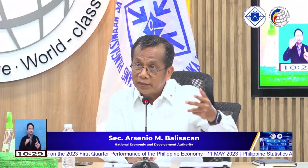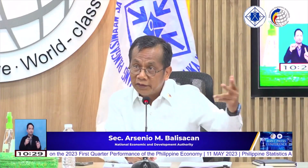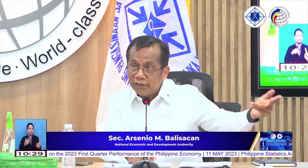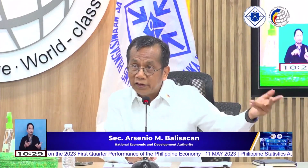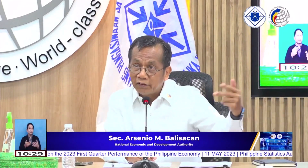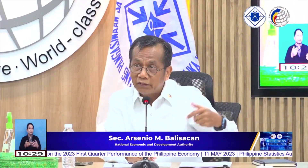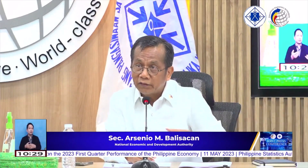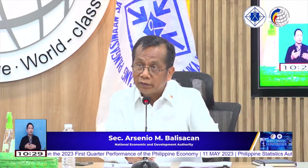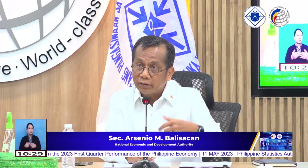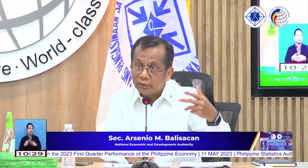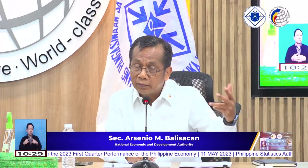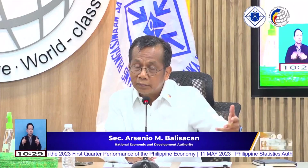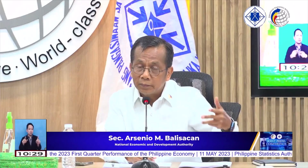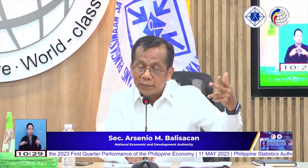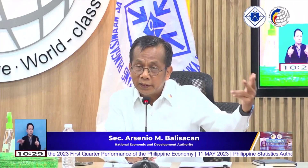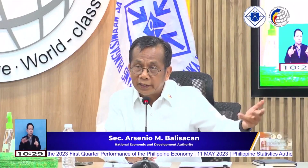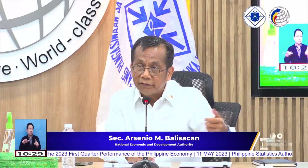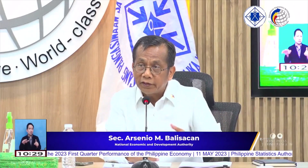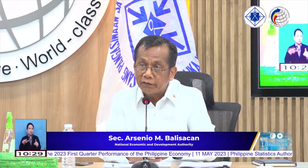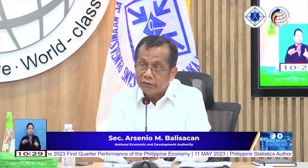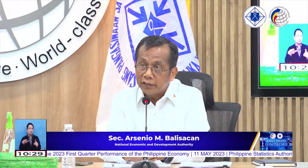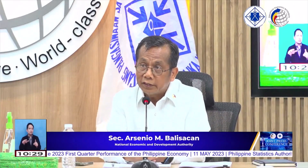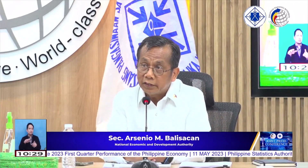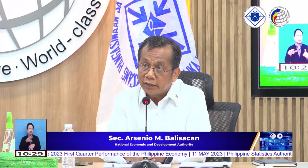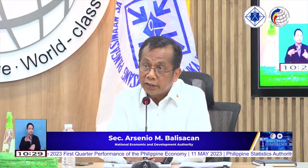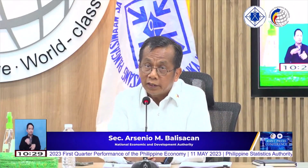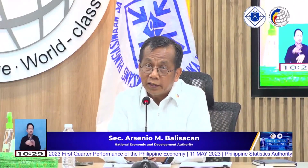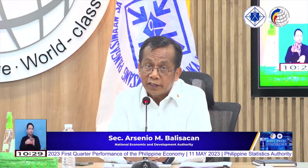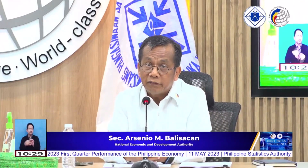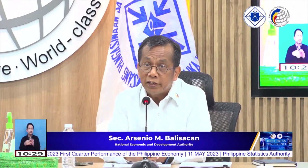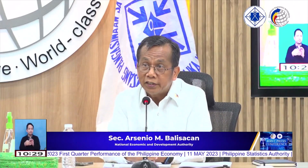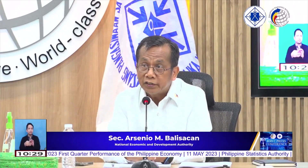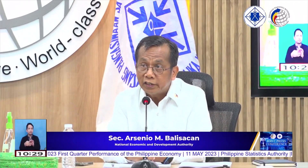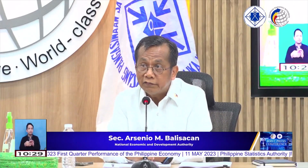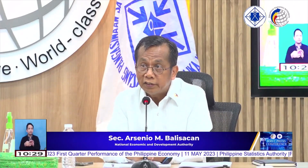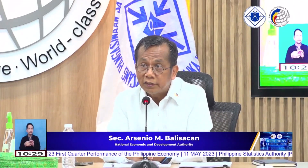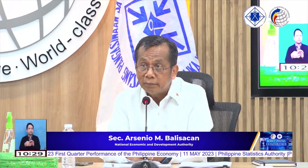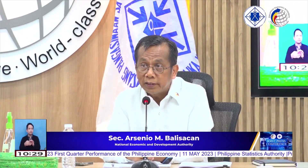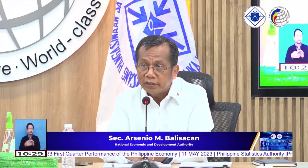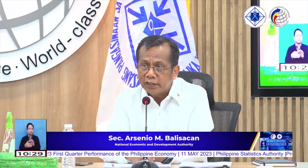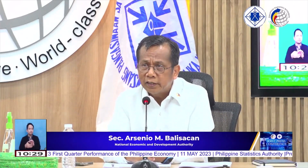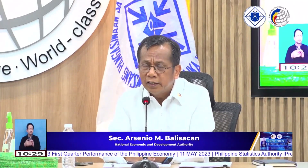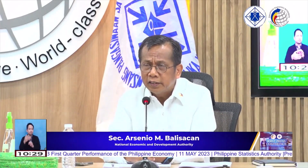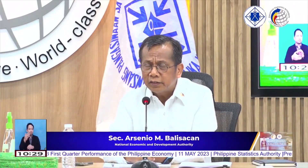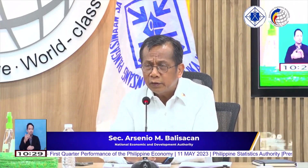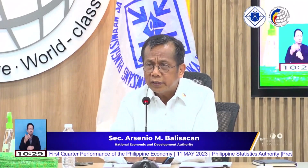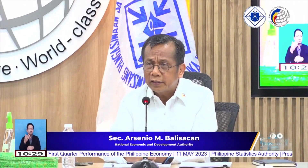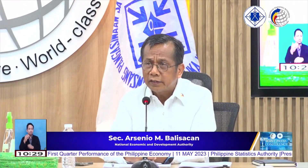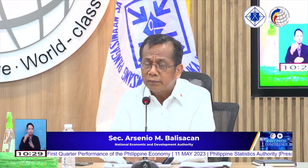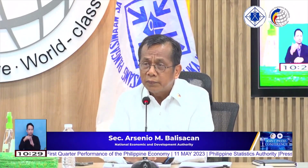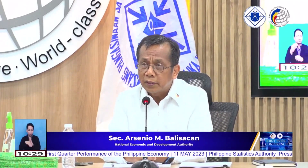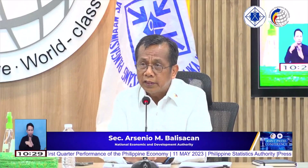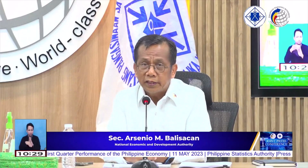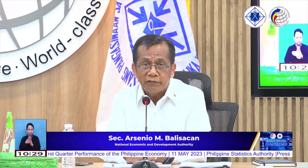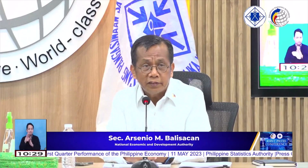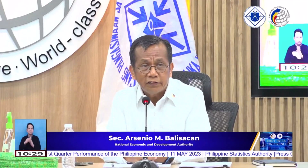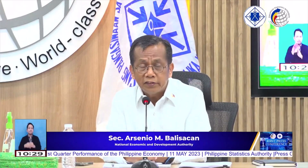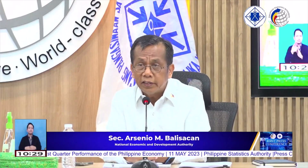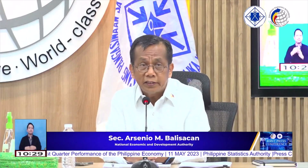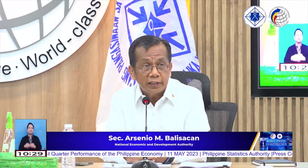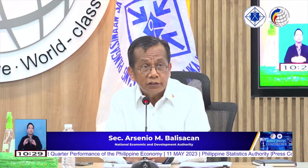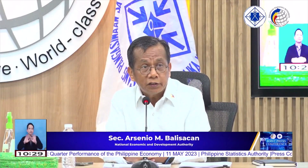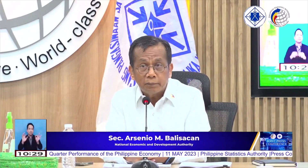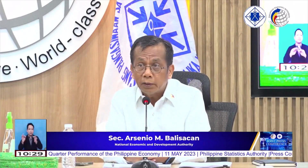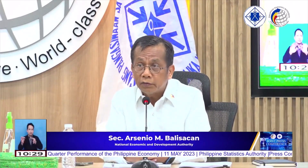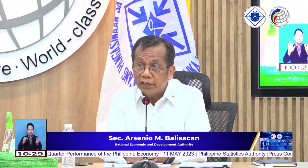the effect of or partly an effect of the high inflation, elevated price. There's quite clear evidence in the